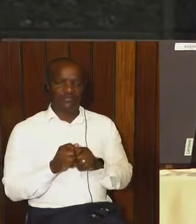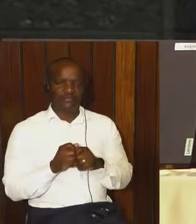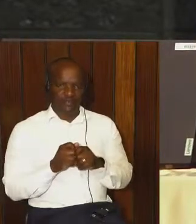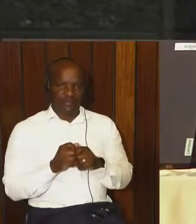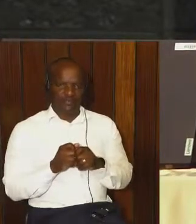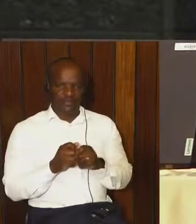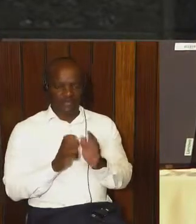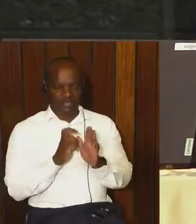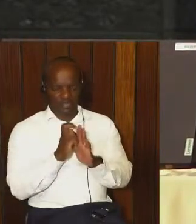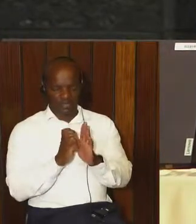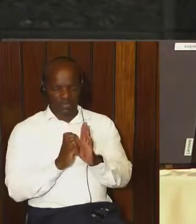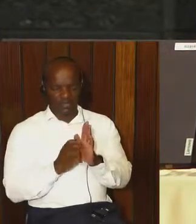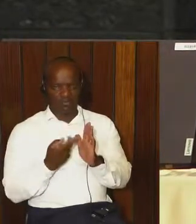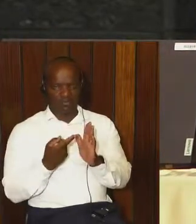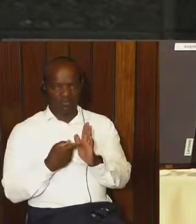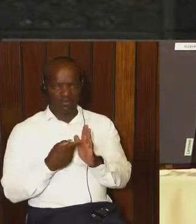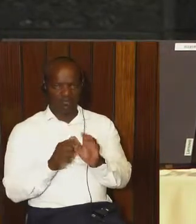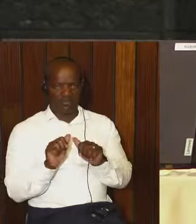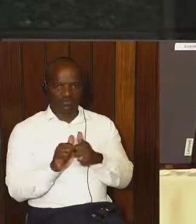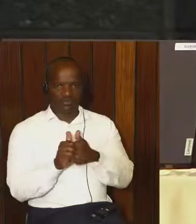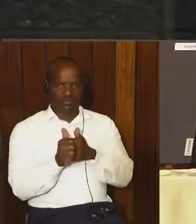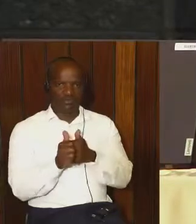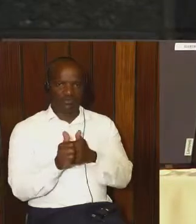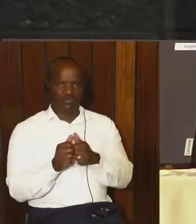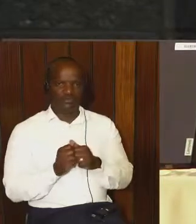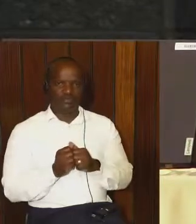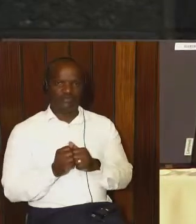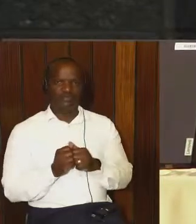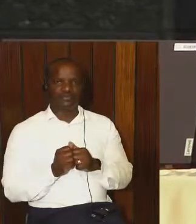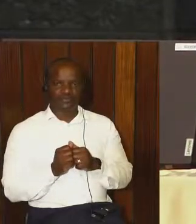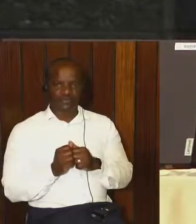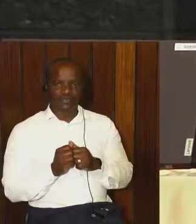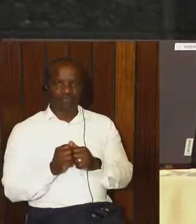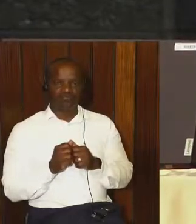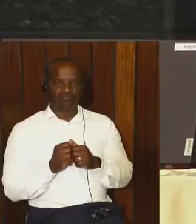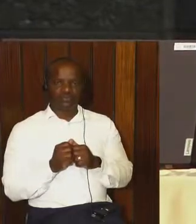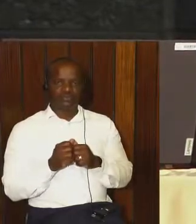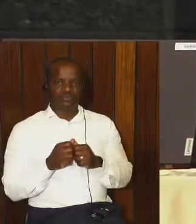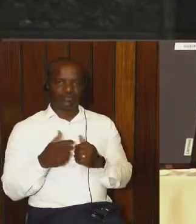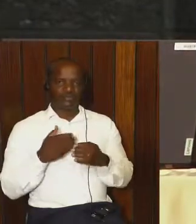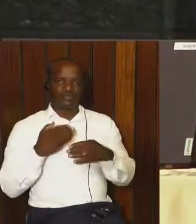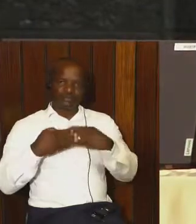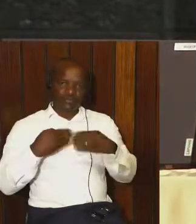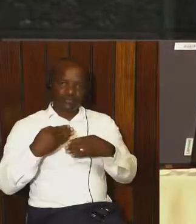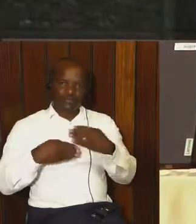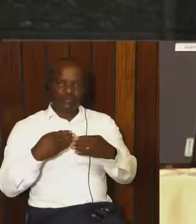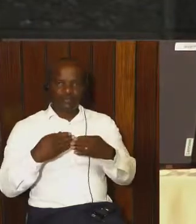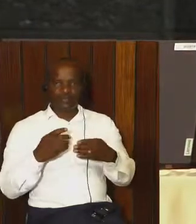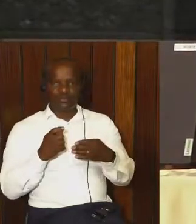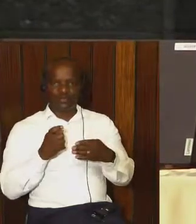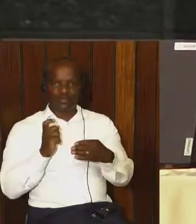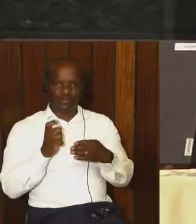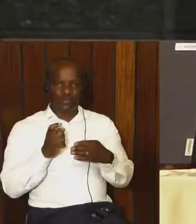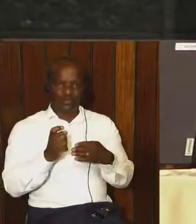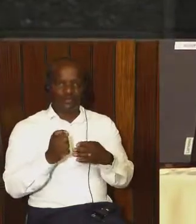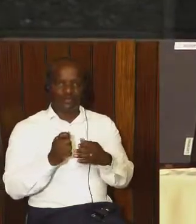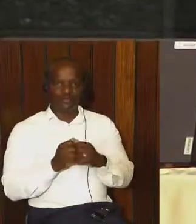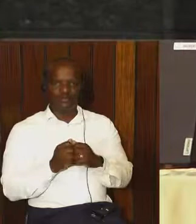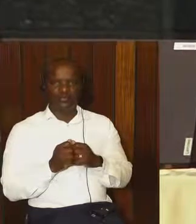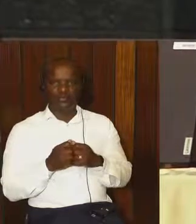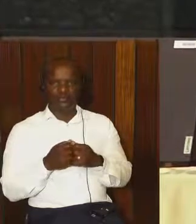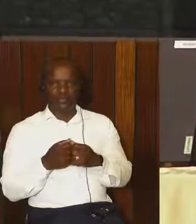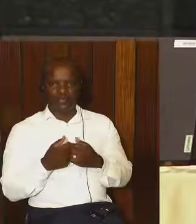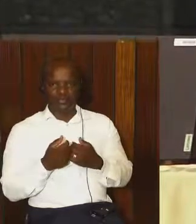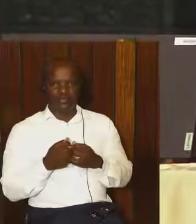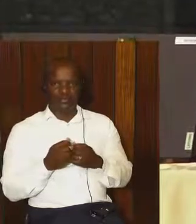the regulations. So they did well in terms of getting the process running quicker and avoiding